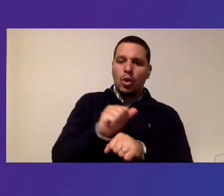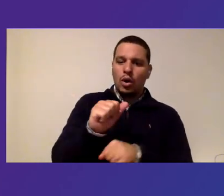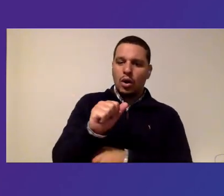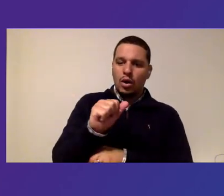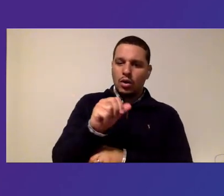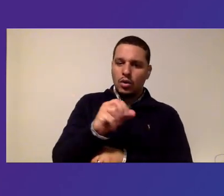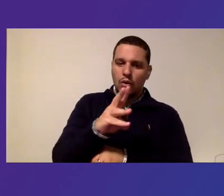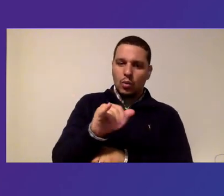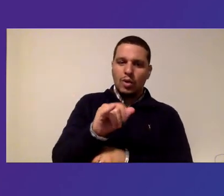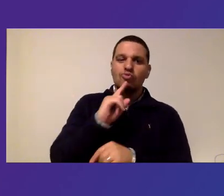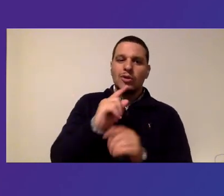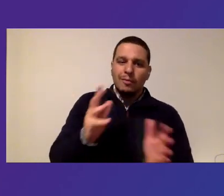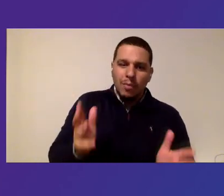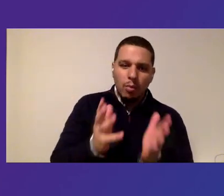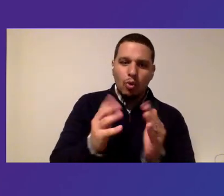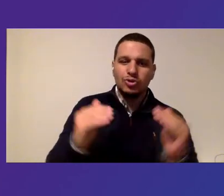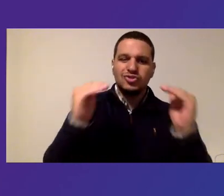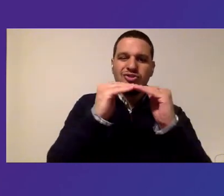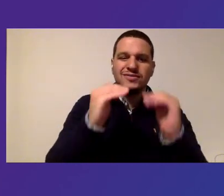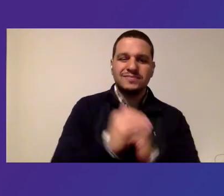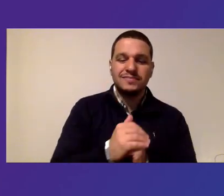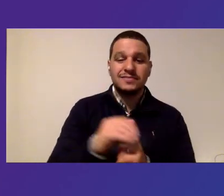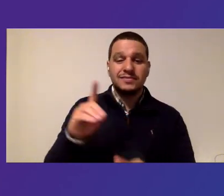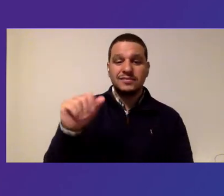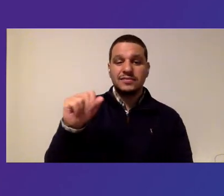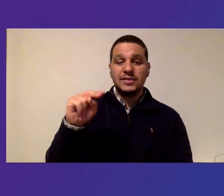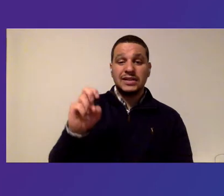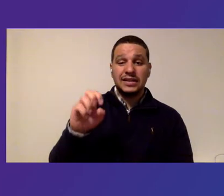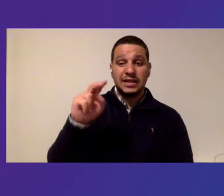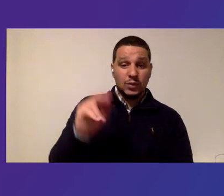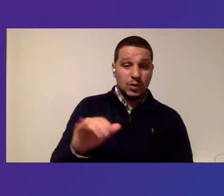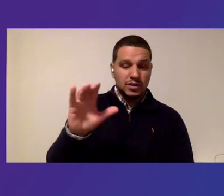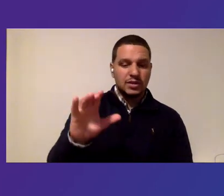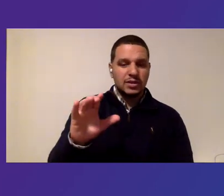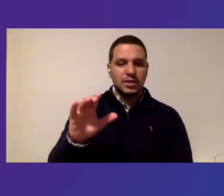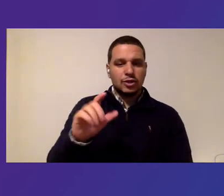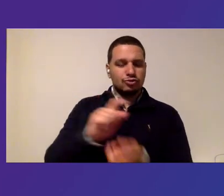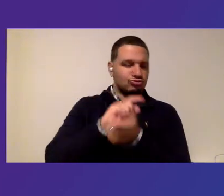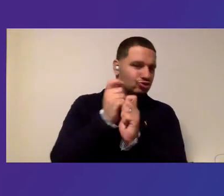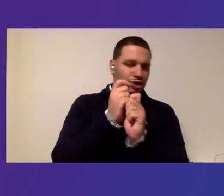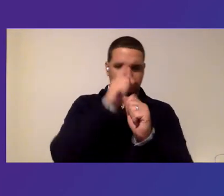perpetuates justice. Dance NYC is